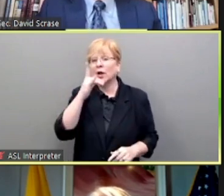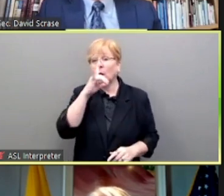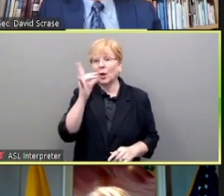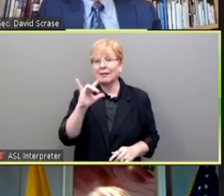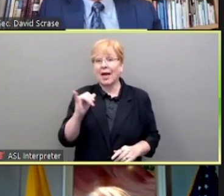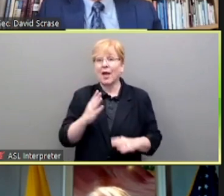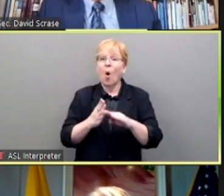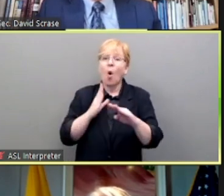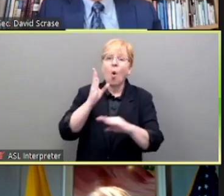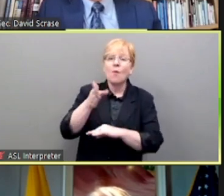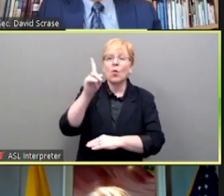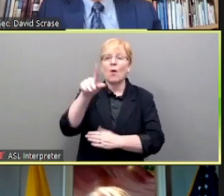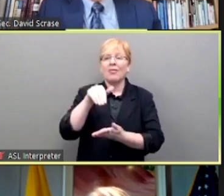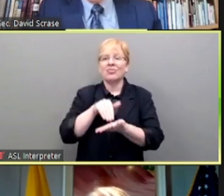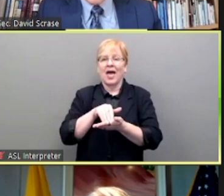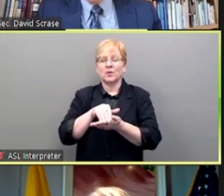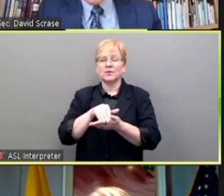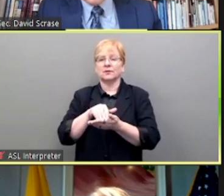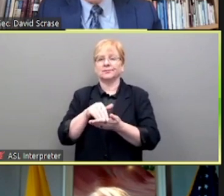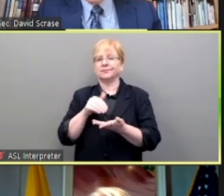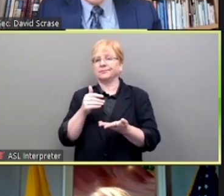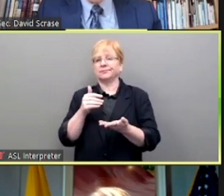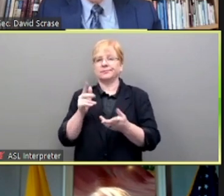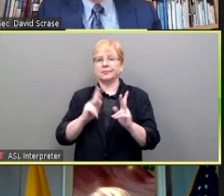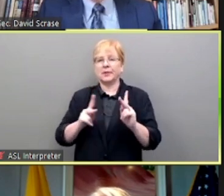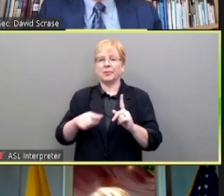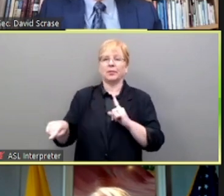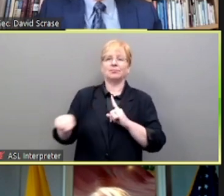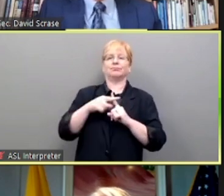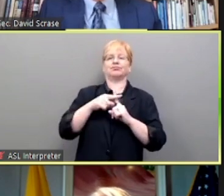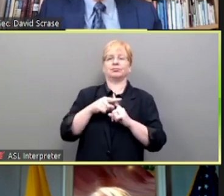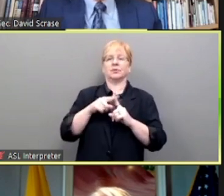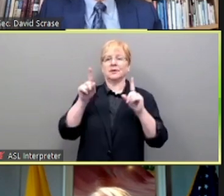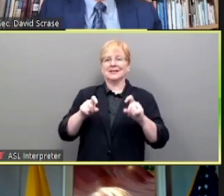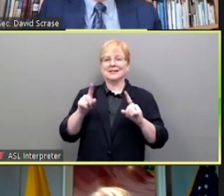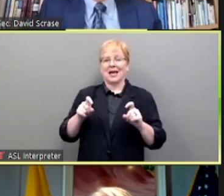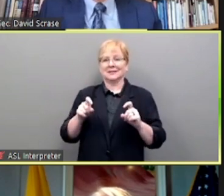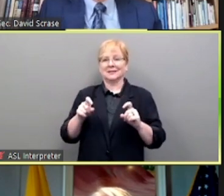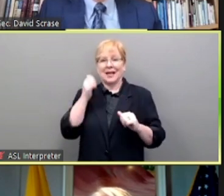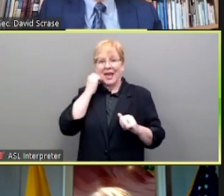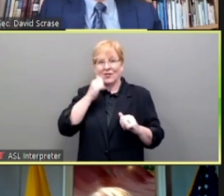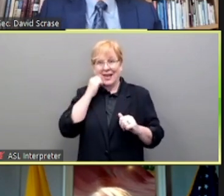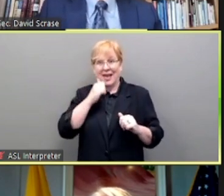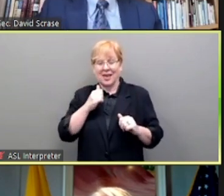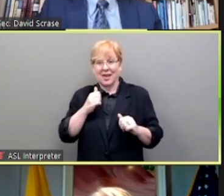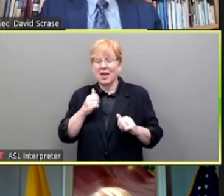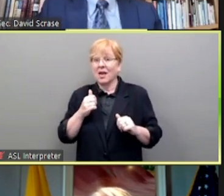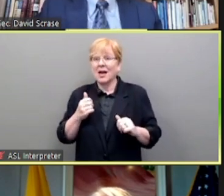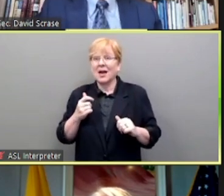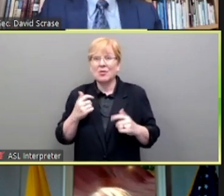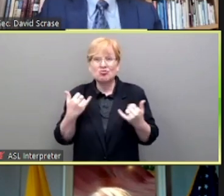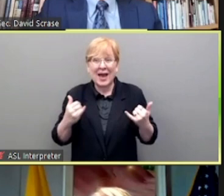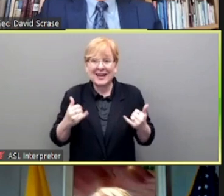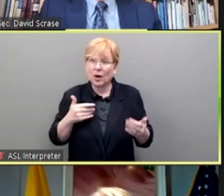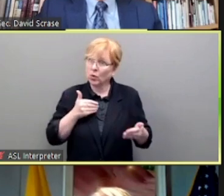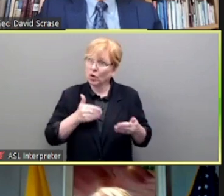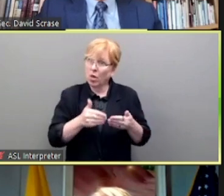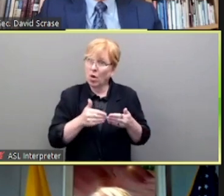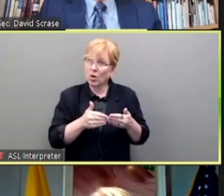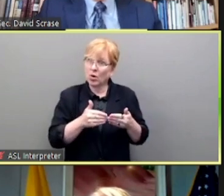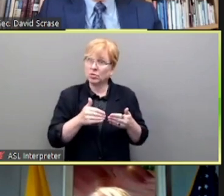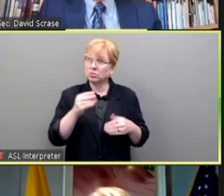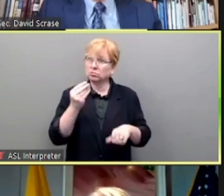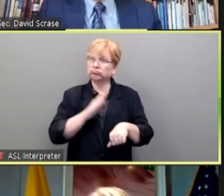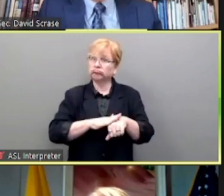to 1,250 per day in the southeast region of the state alone. And we had a lot of